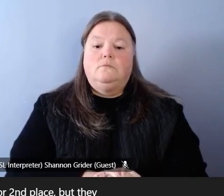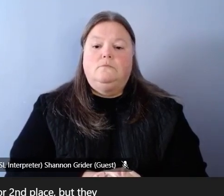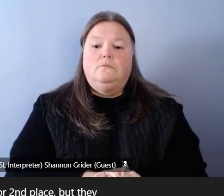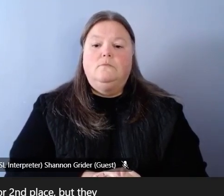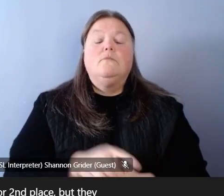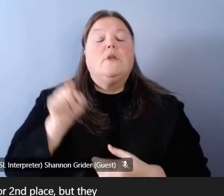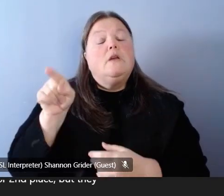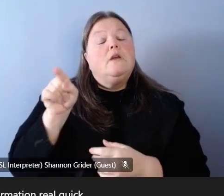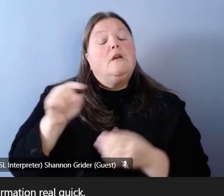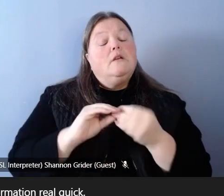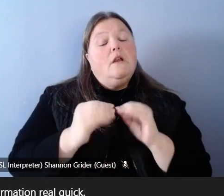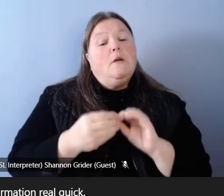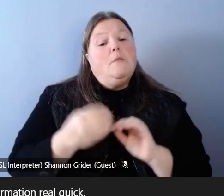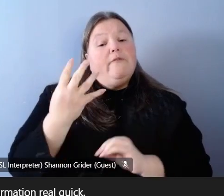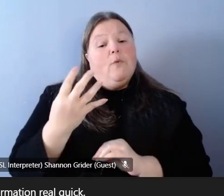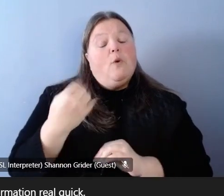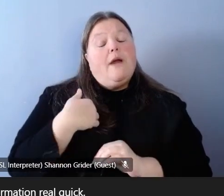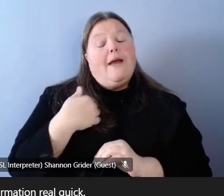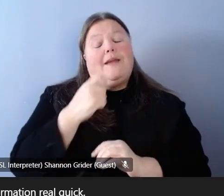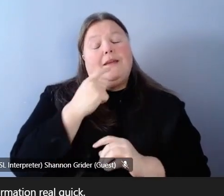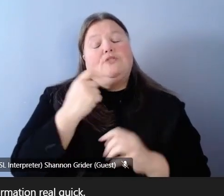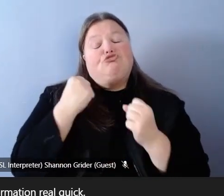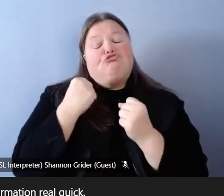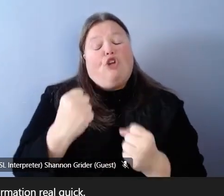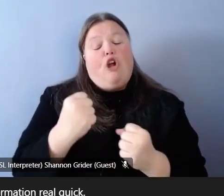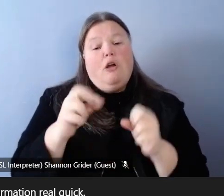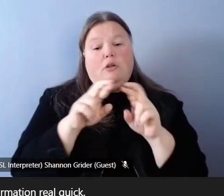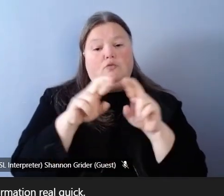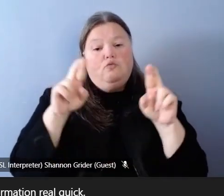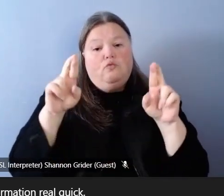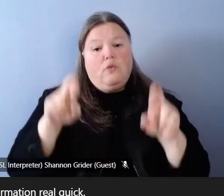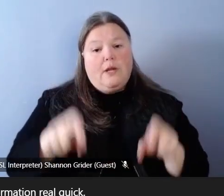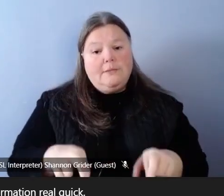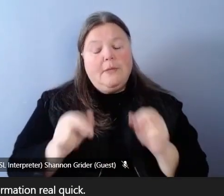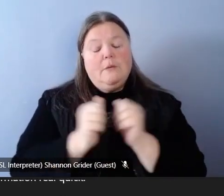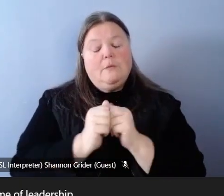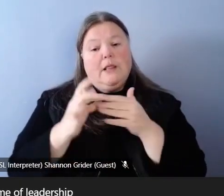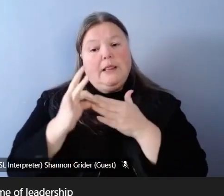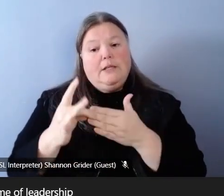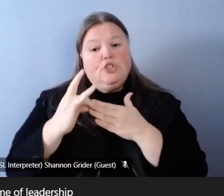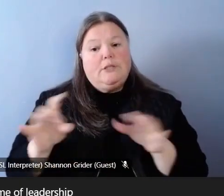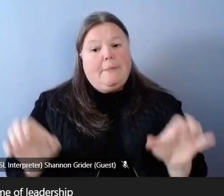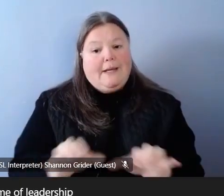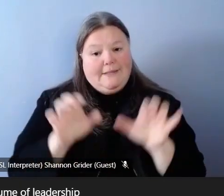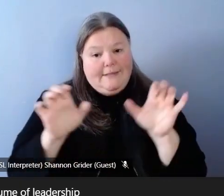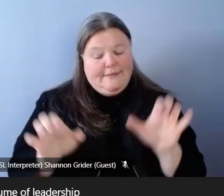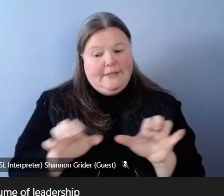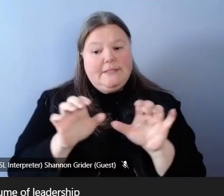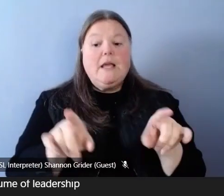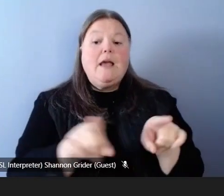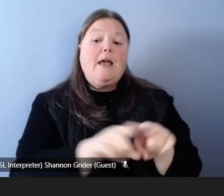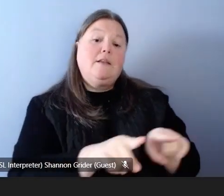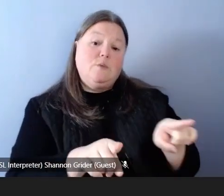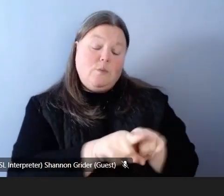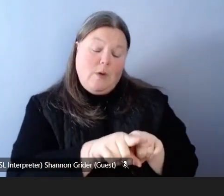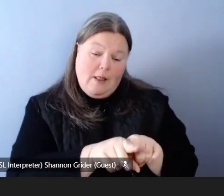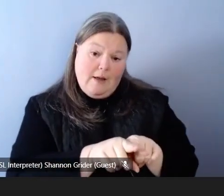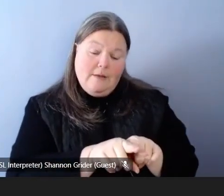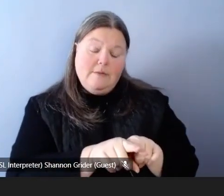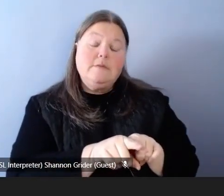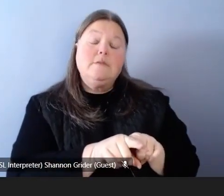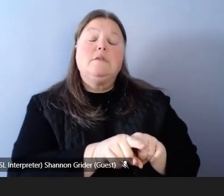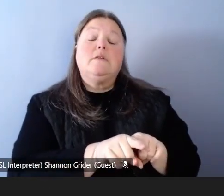They had a very, very strong resume of leadership activities, as well as